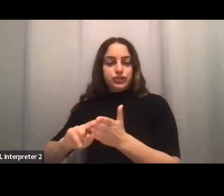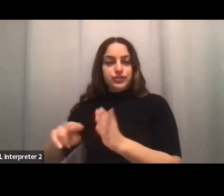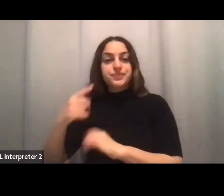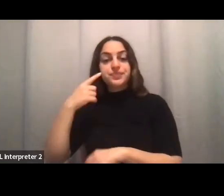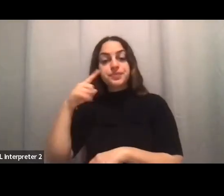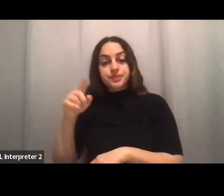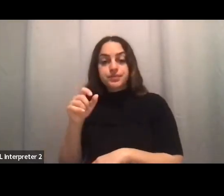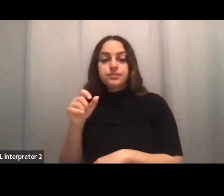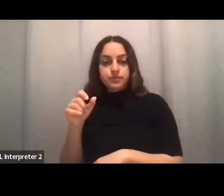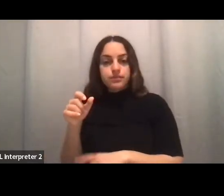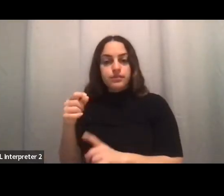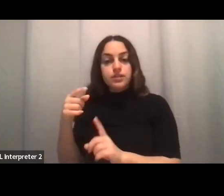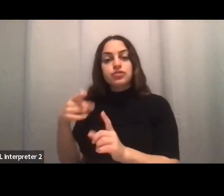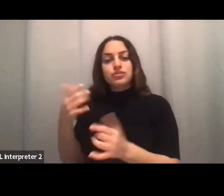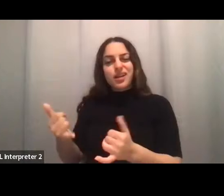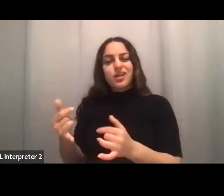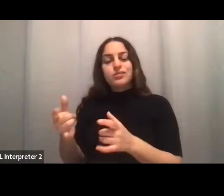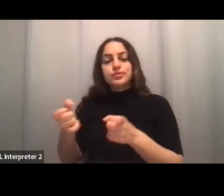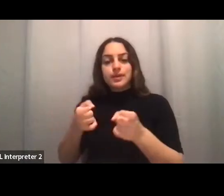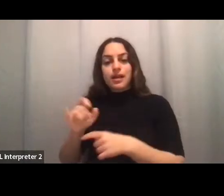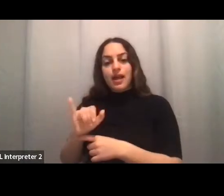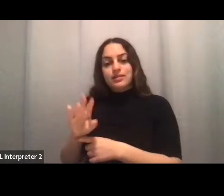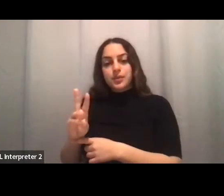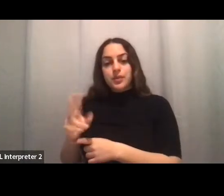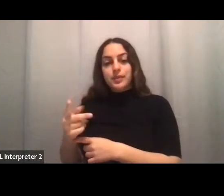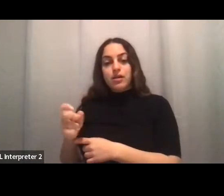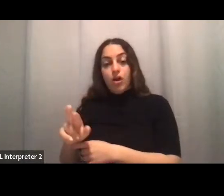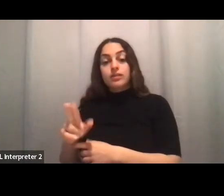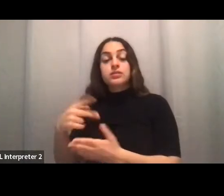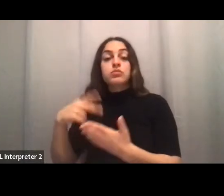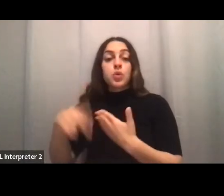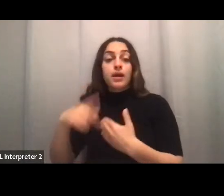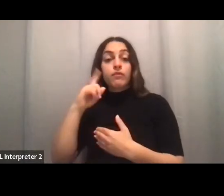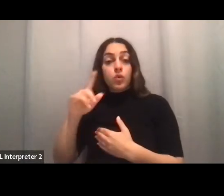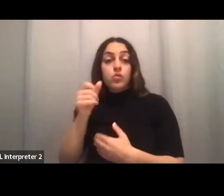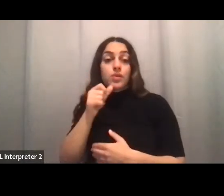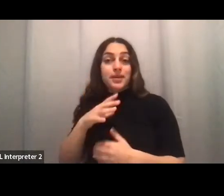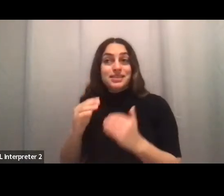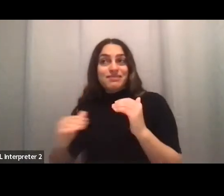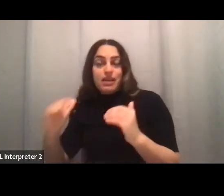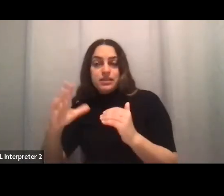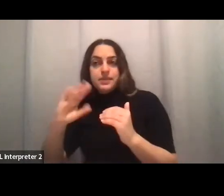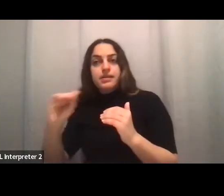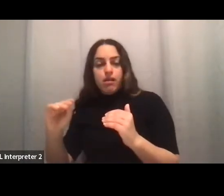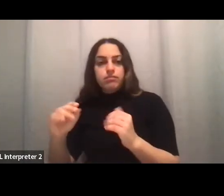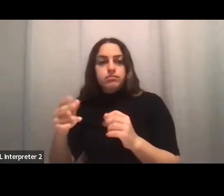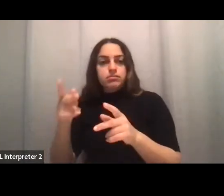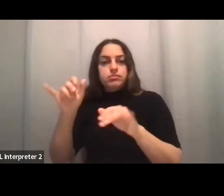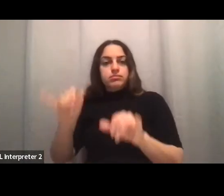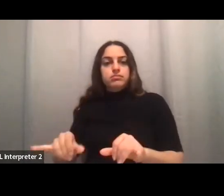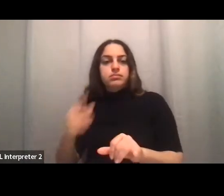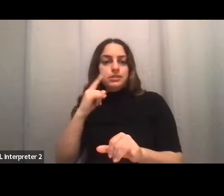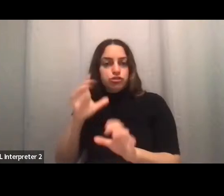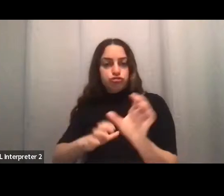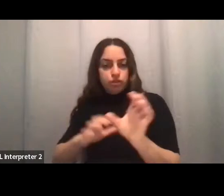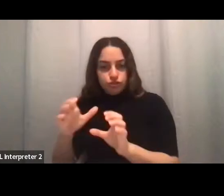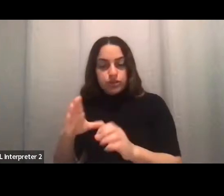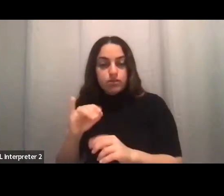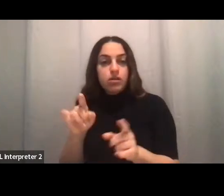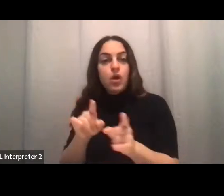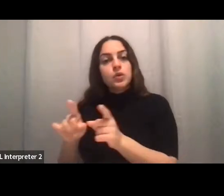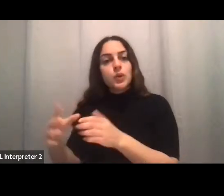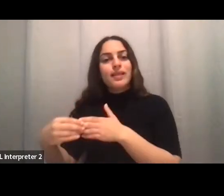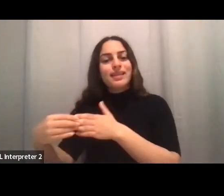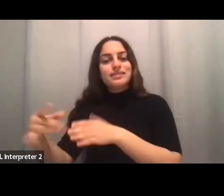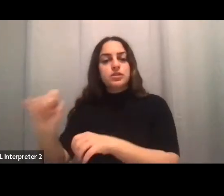directing iwpr's program on women's advancement and retention and construction and manufacturing and also leads its work